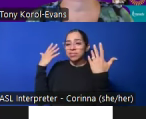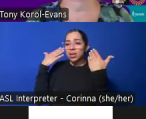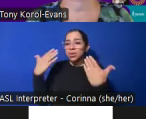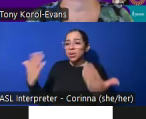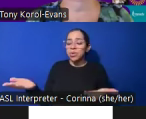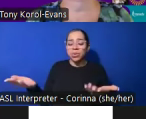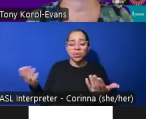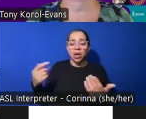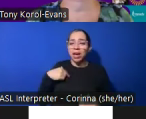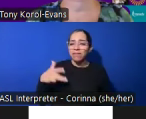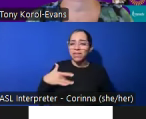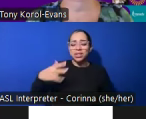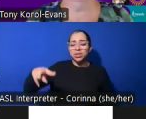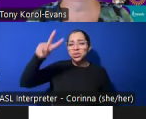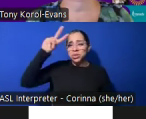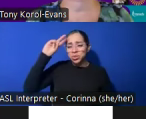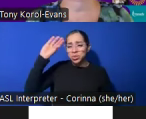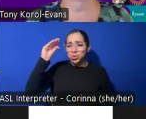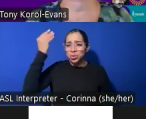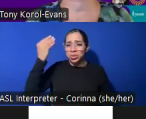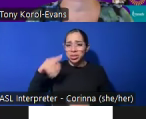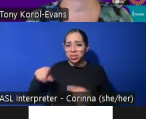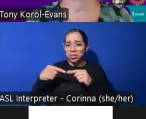I feel so stupid about all this.